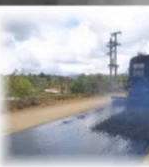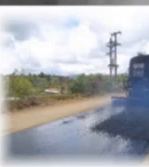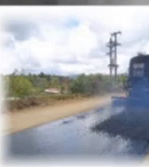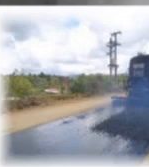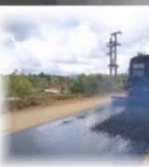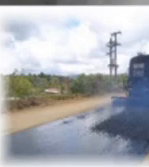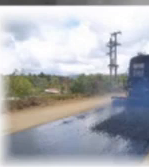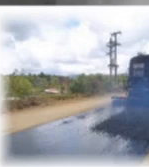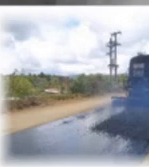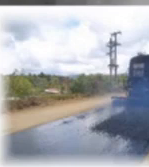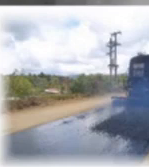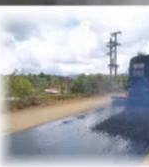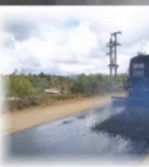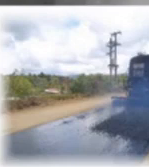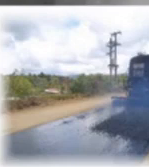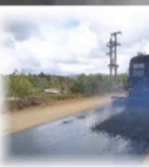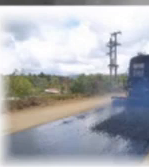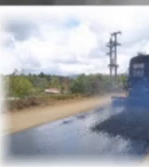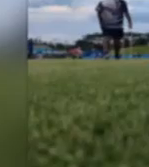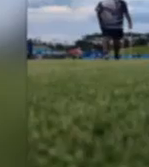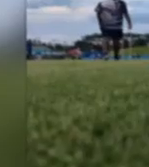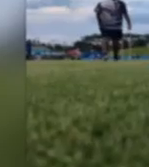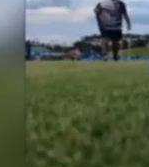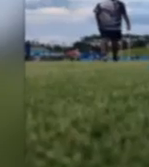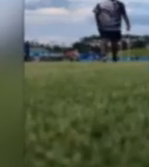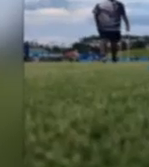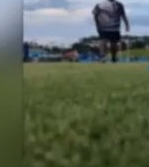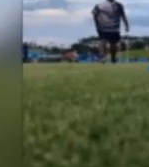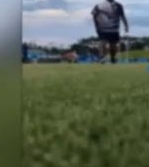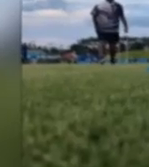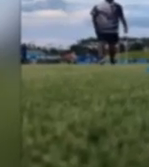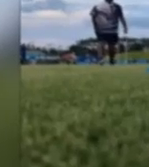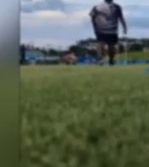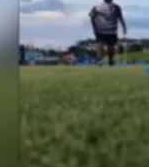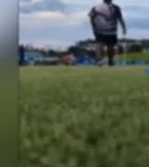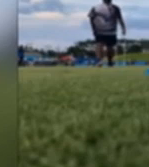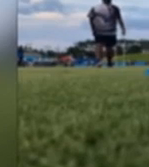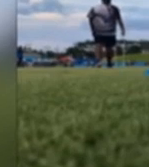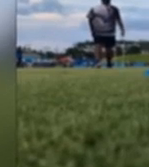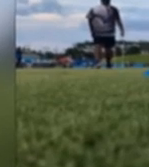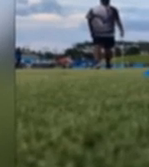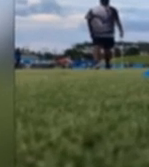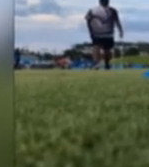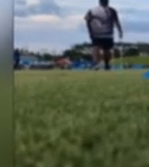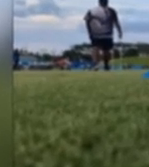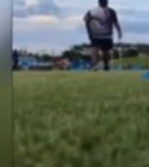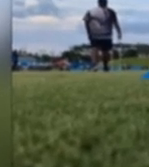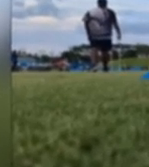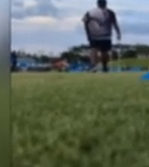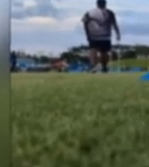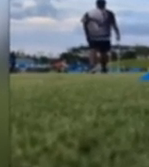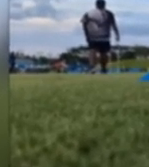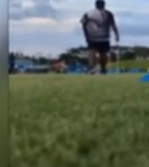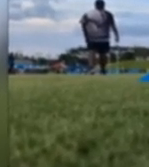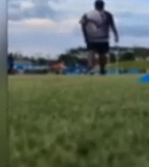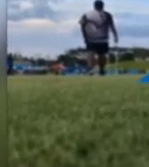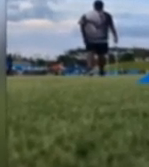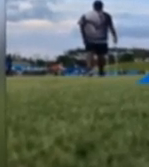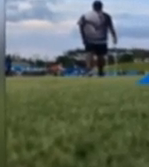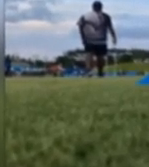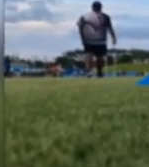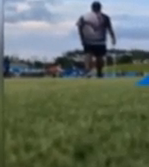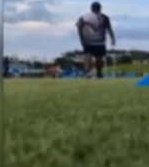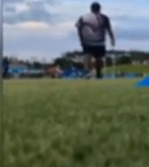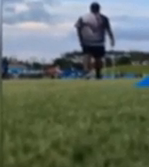par? Visit our FBC website to answer. On to our shot of the day. This one comes from the stadium over the